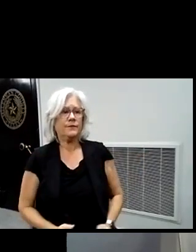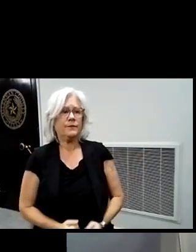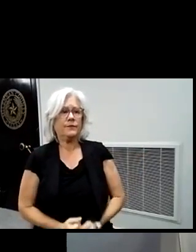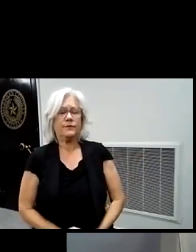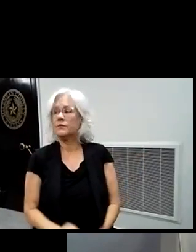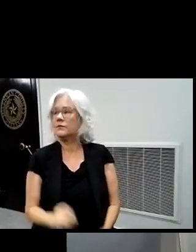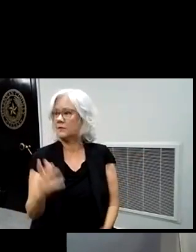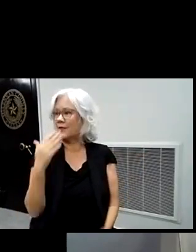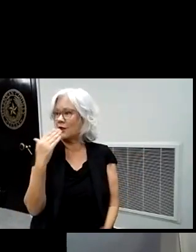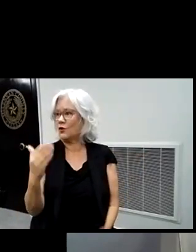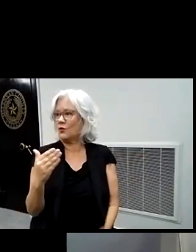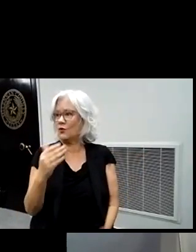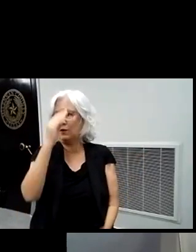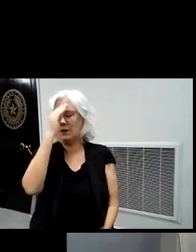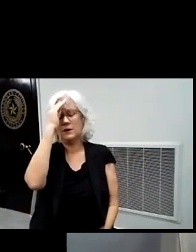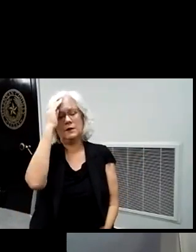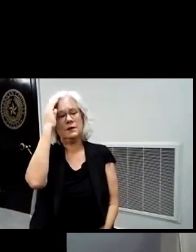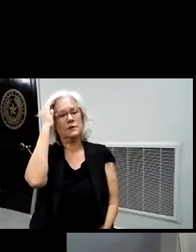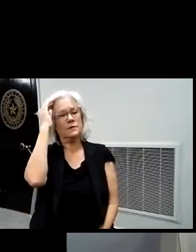Thank you.